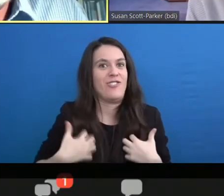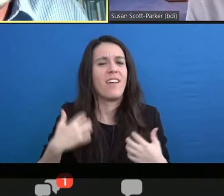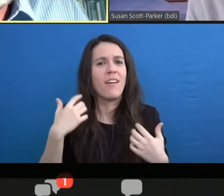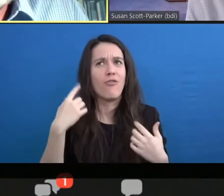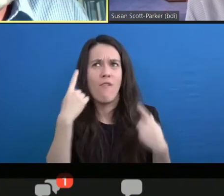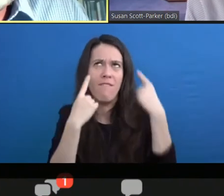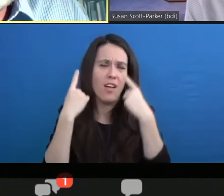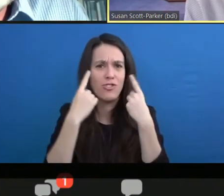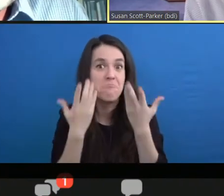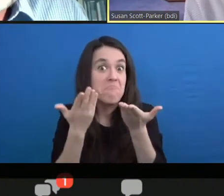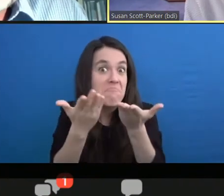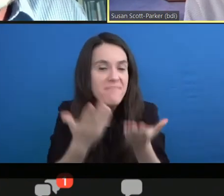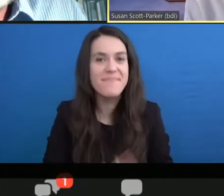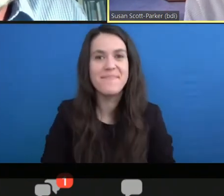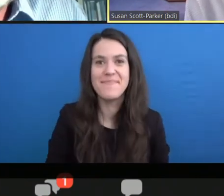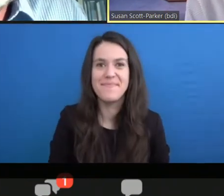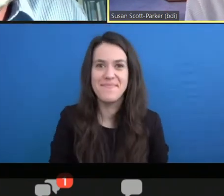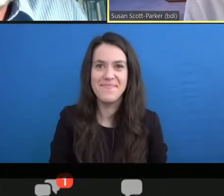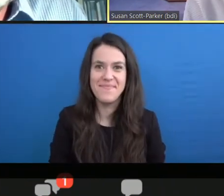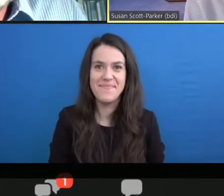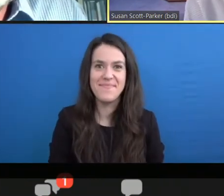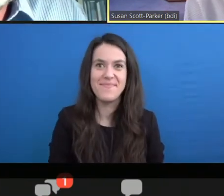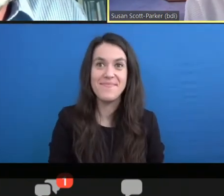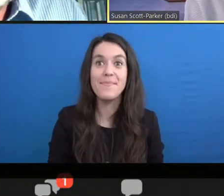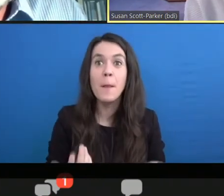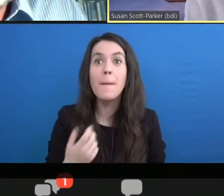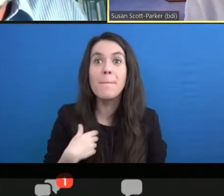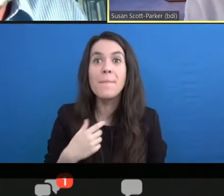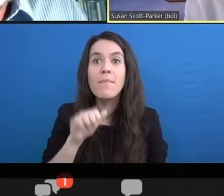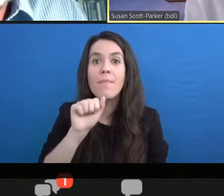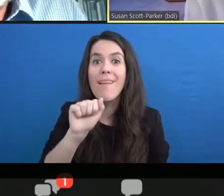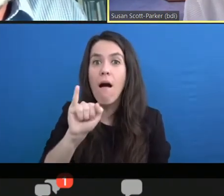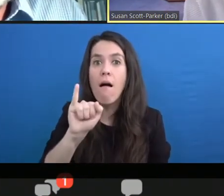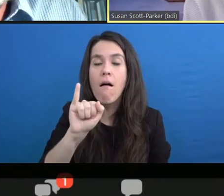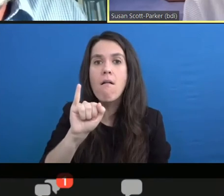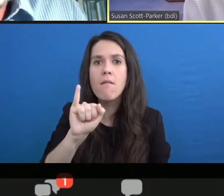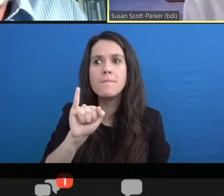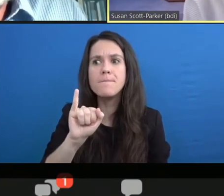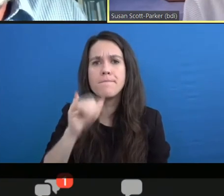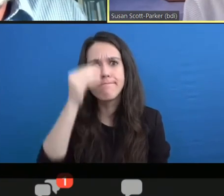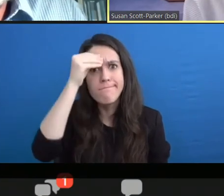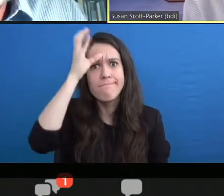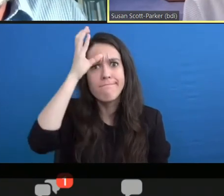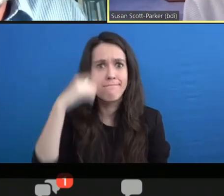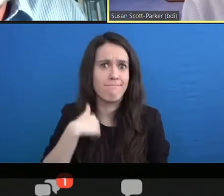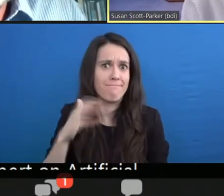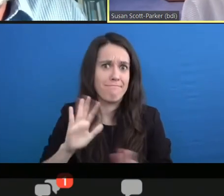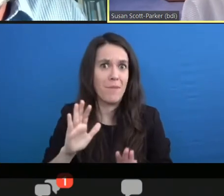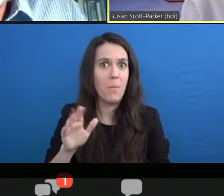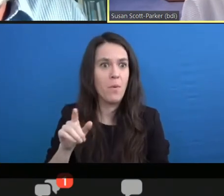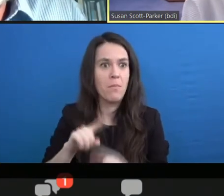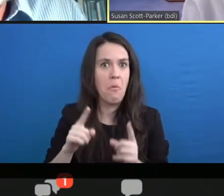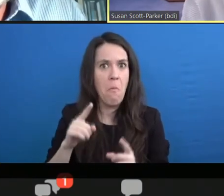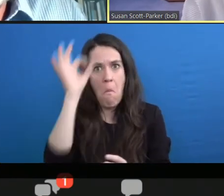try. Well, as someone who's not an expert on artificial intelligence, just on the impact, I think I know where Nancy's going on this. And yes, there